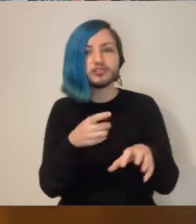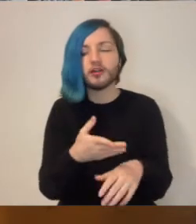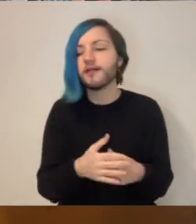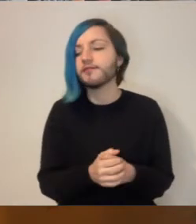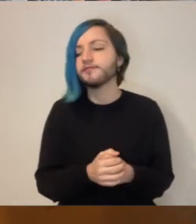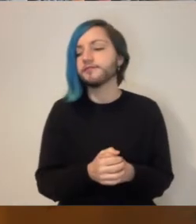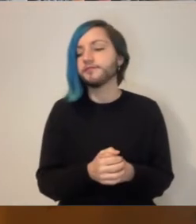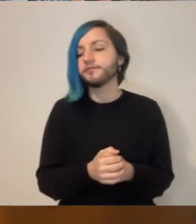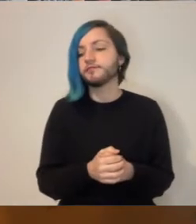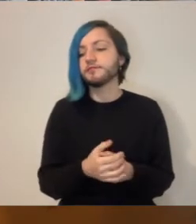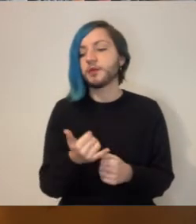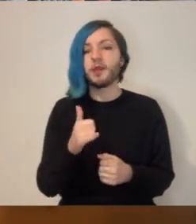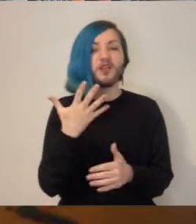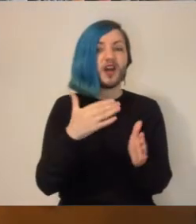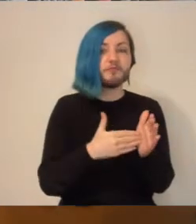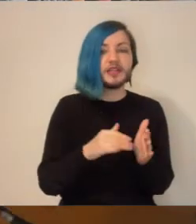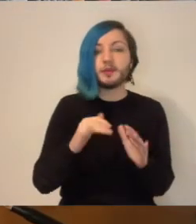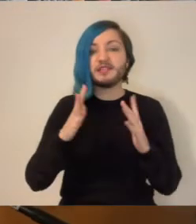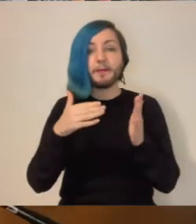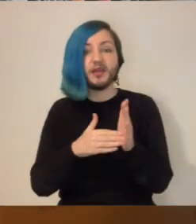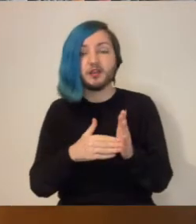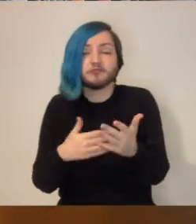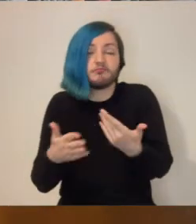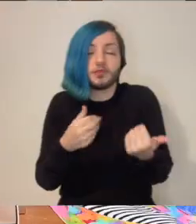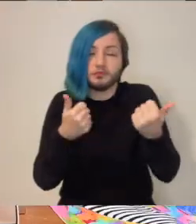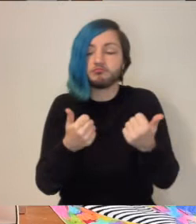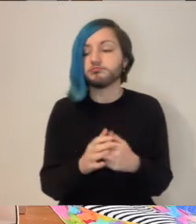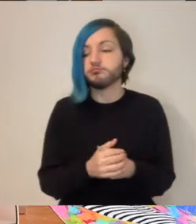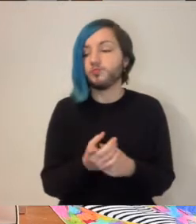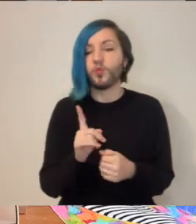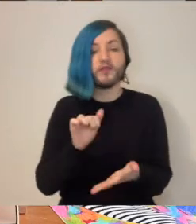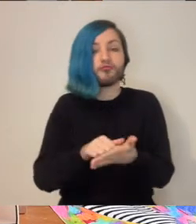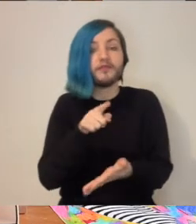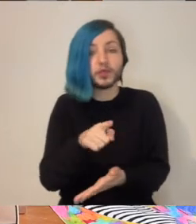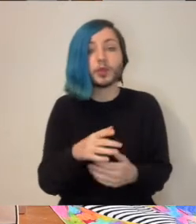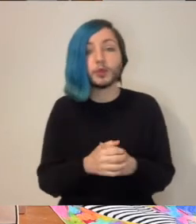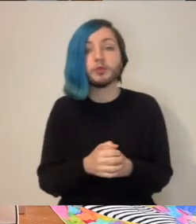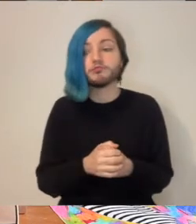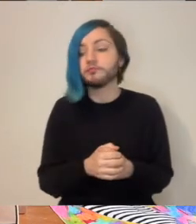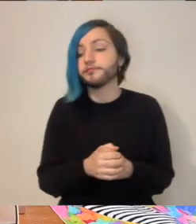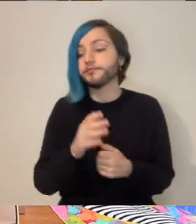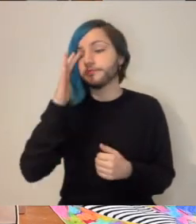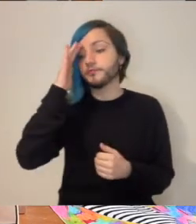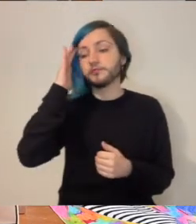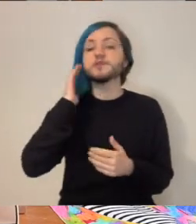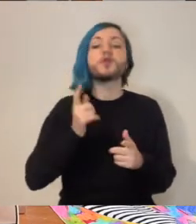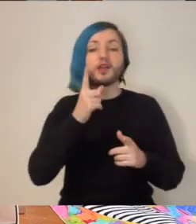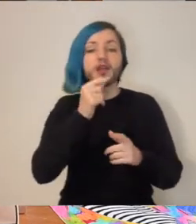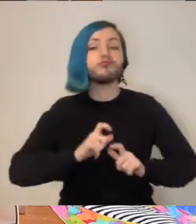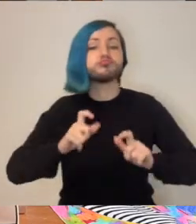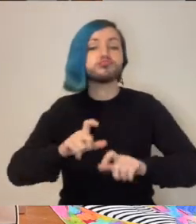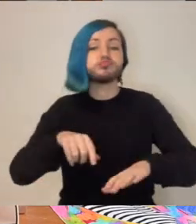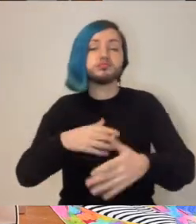of pursue and continue with. So that might take 5 minutes, might take 10 minutes, but however long you want to spend